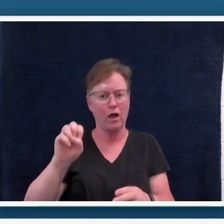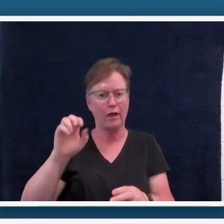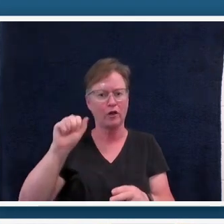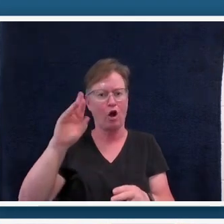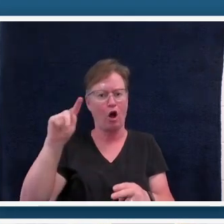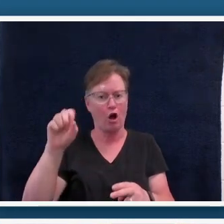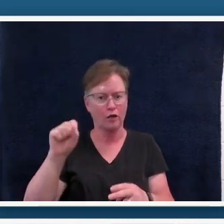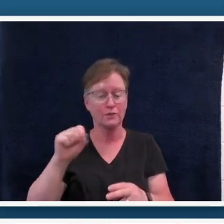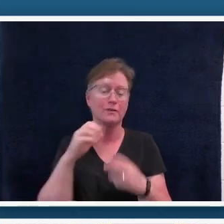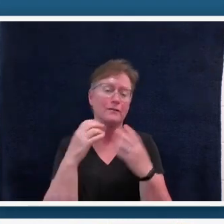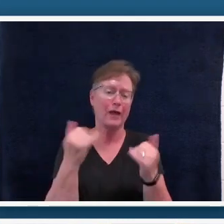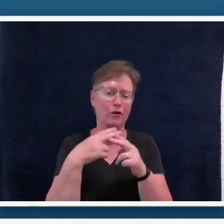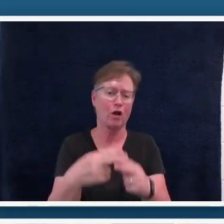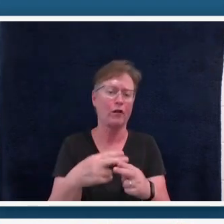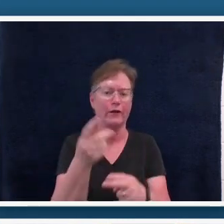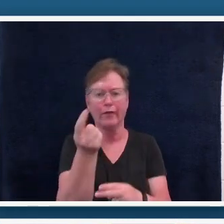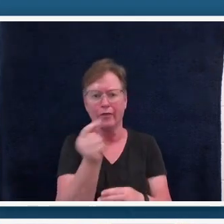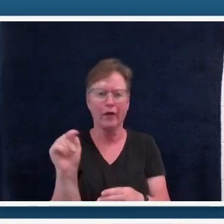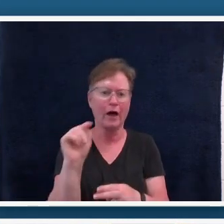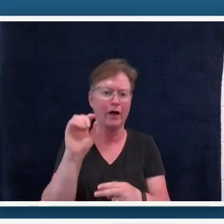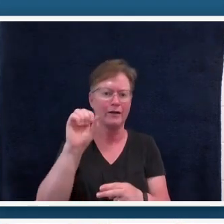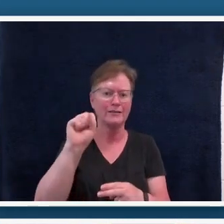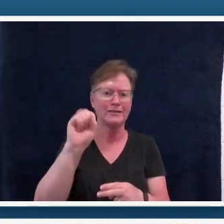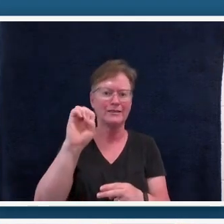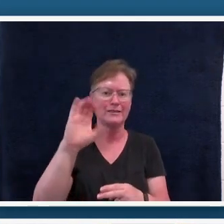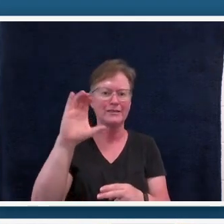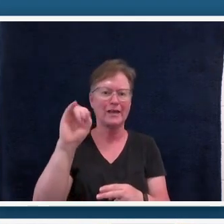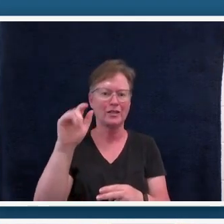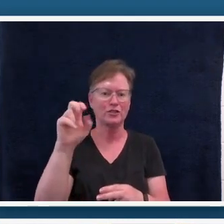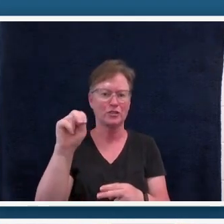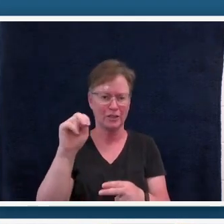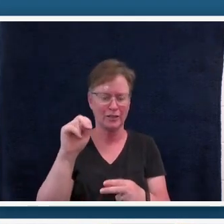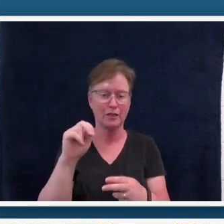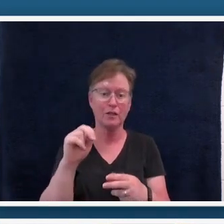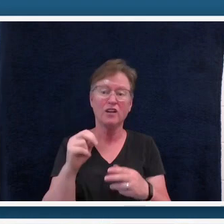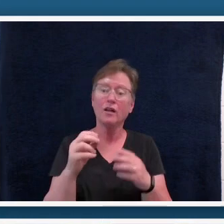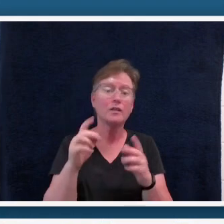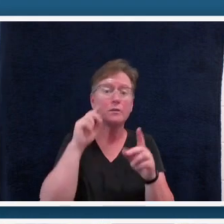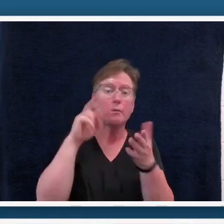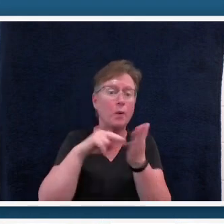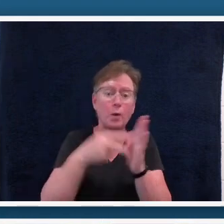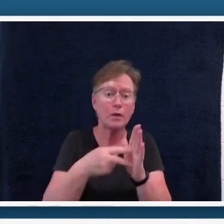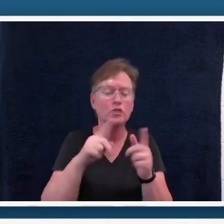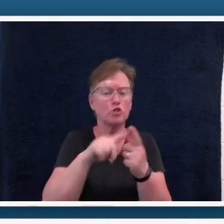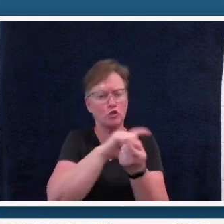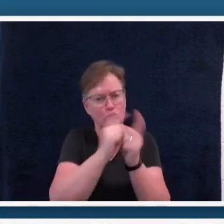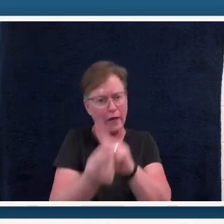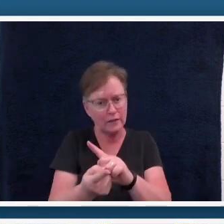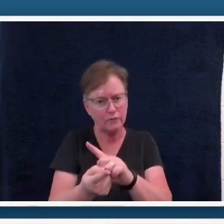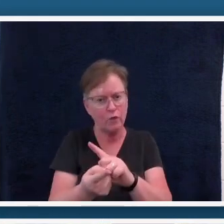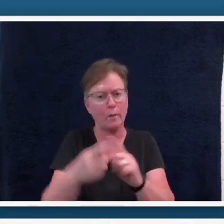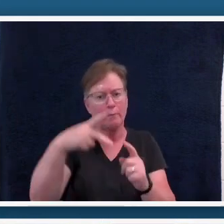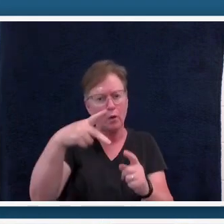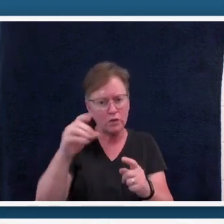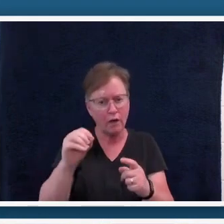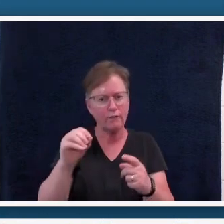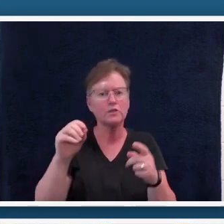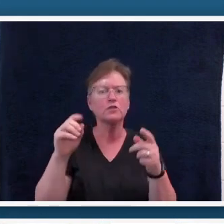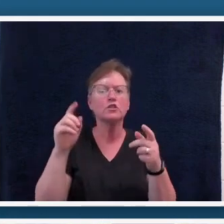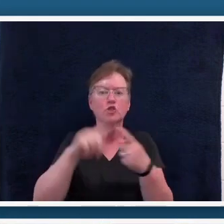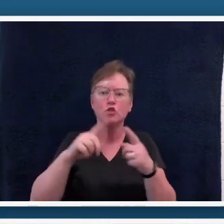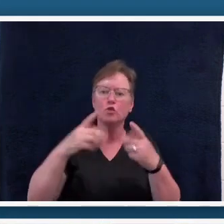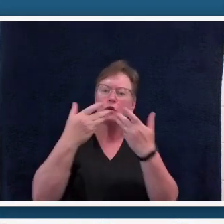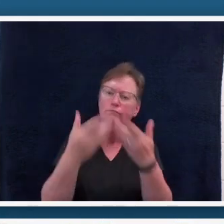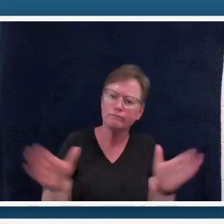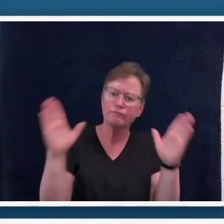And its mission was to transform federal buildings, mostly post offices, into democratic art galleries. And so I wanted to just take a moment